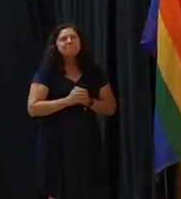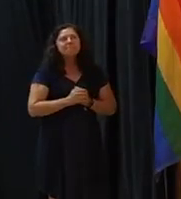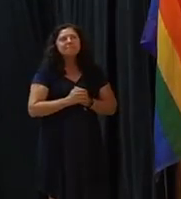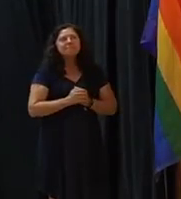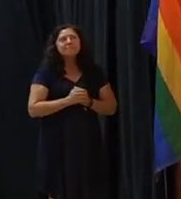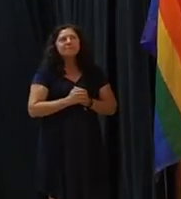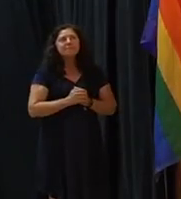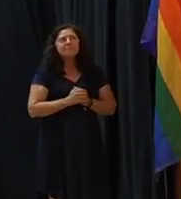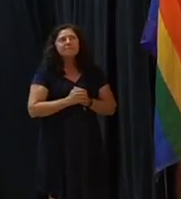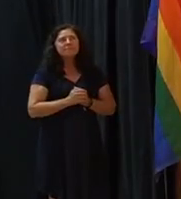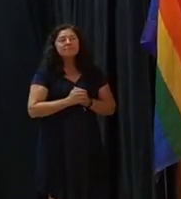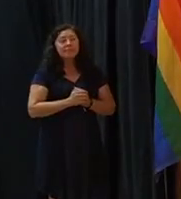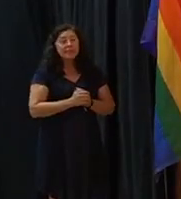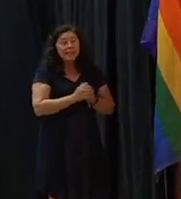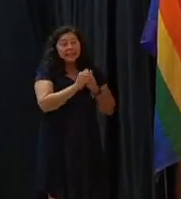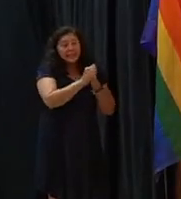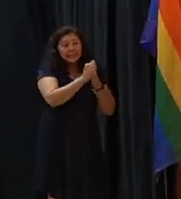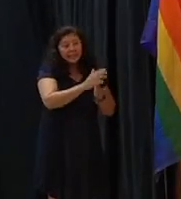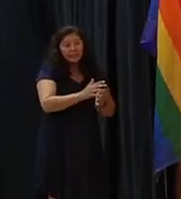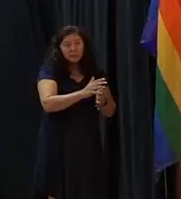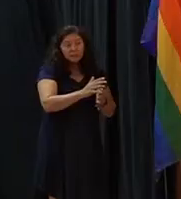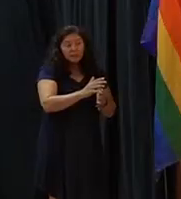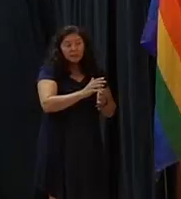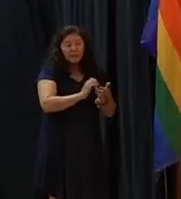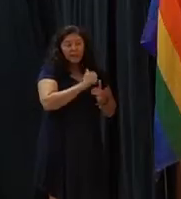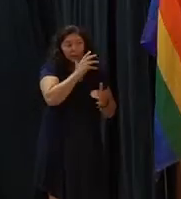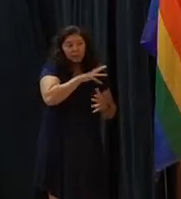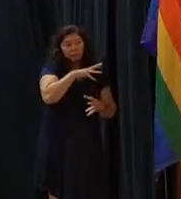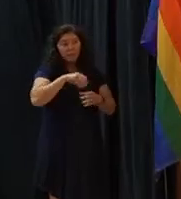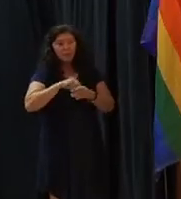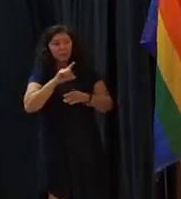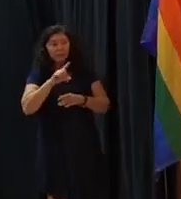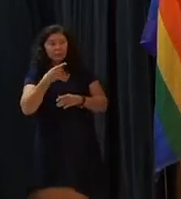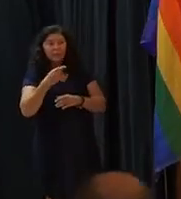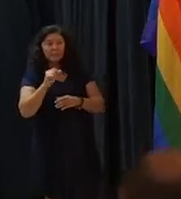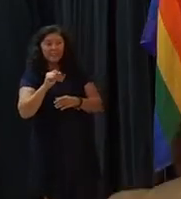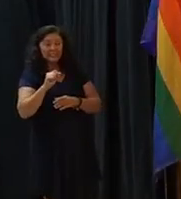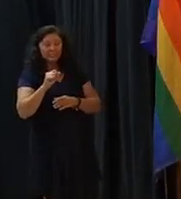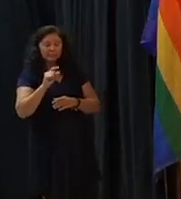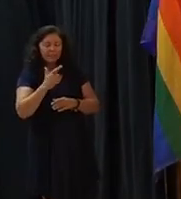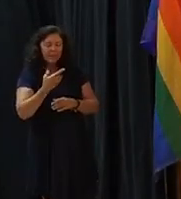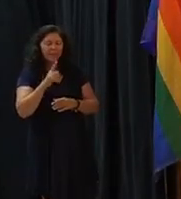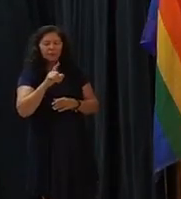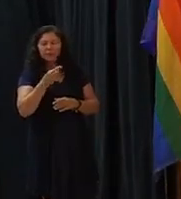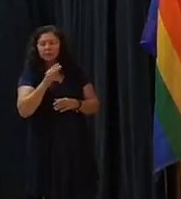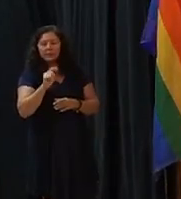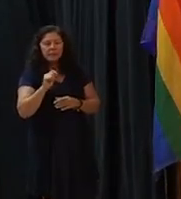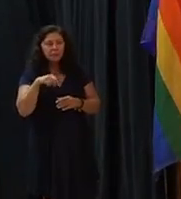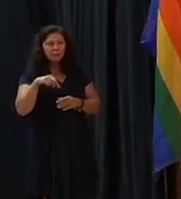The leadership that women play to LGBT is very hard in Mexico. We